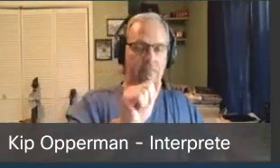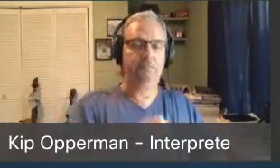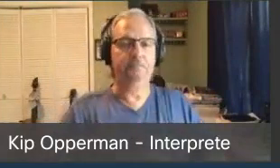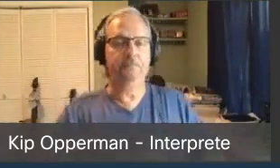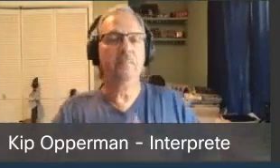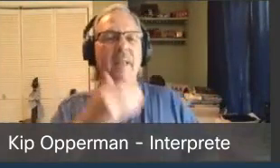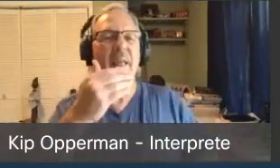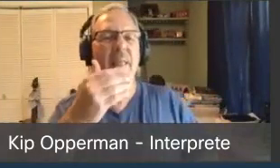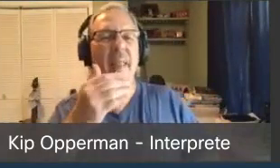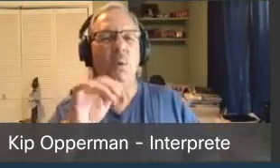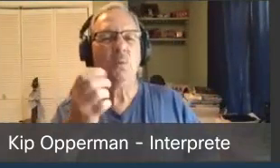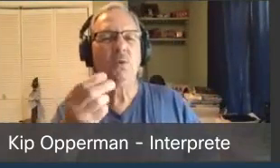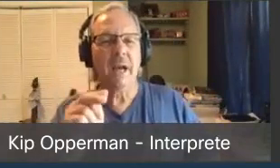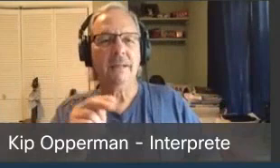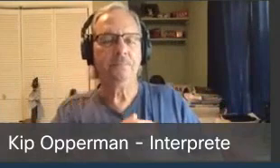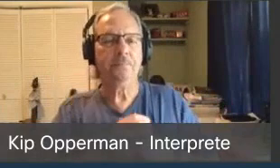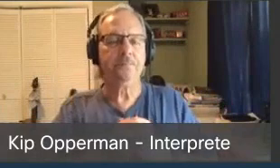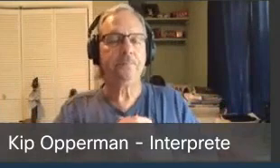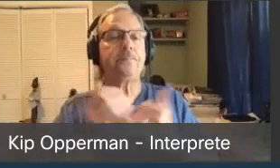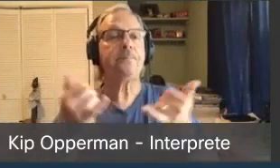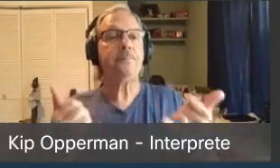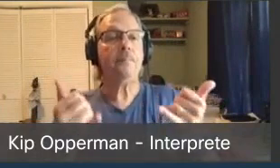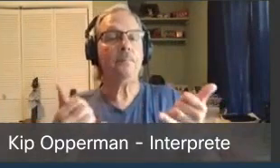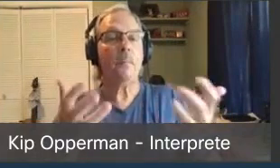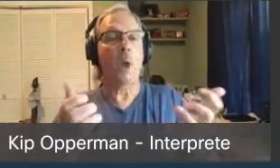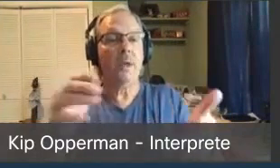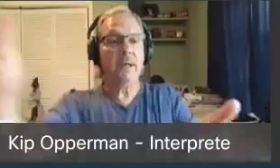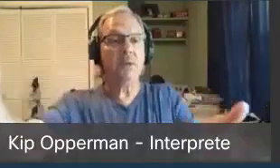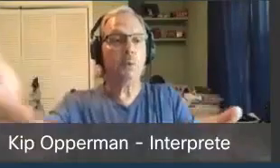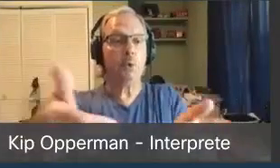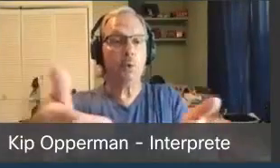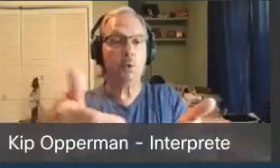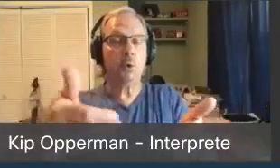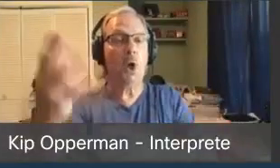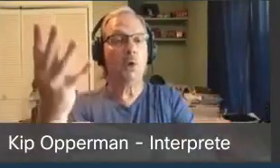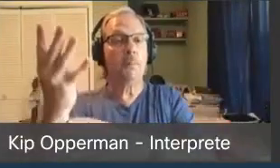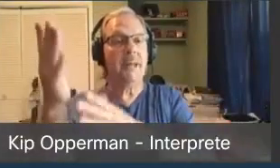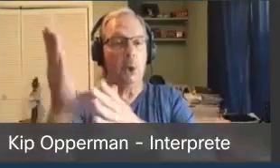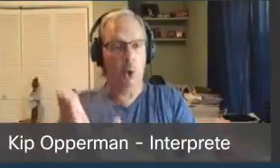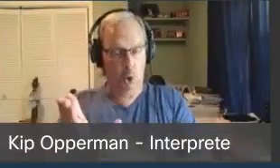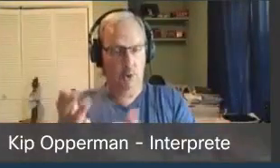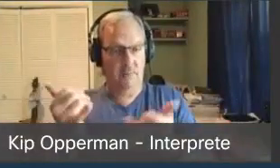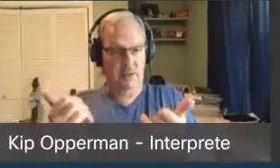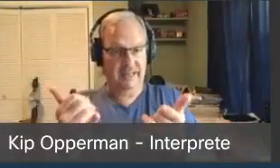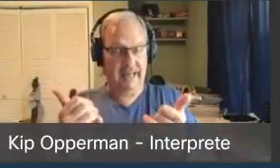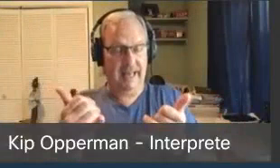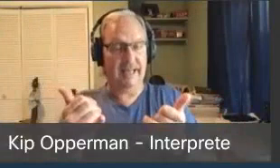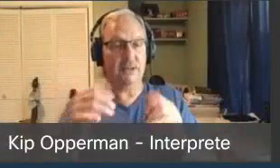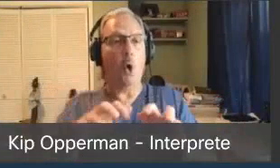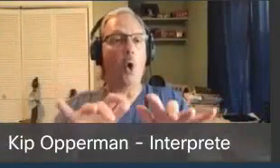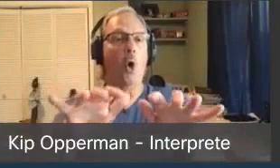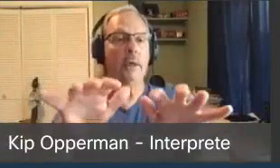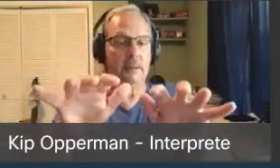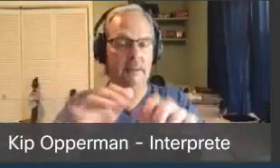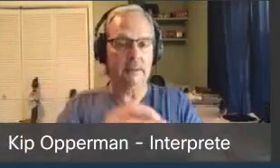Thank you, John. And now I would like to introduce our speakers to today's audience. So we